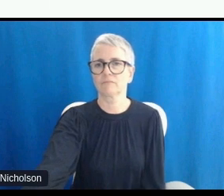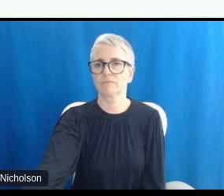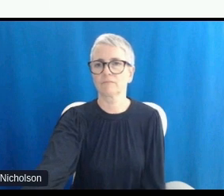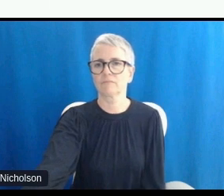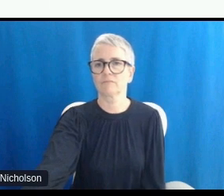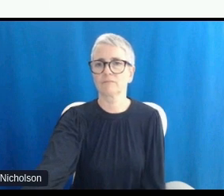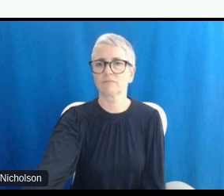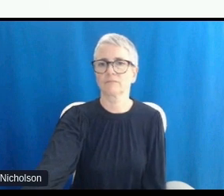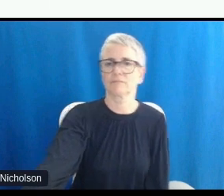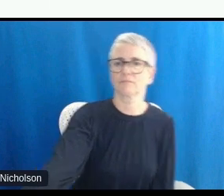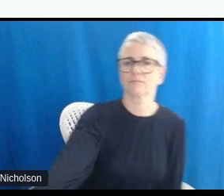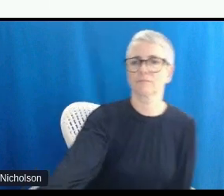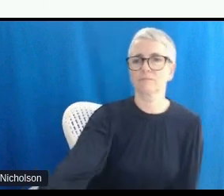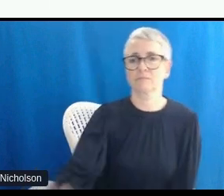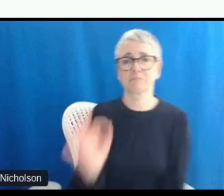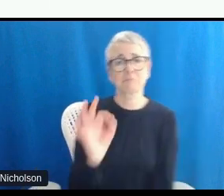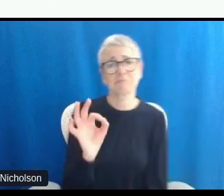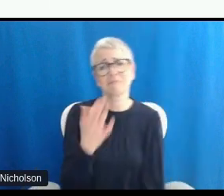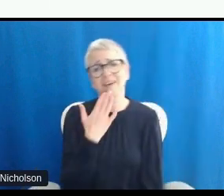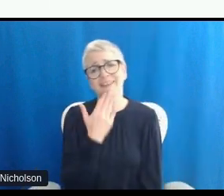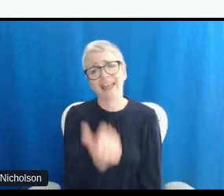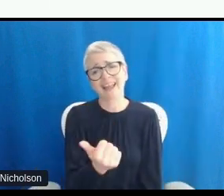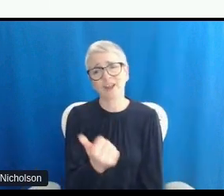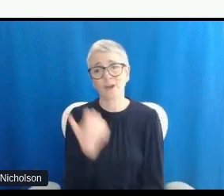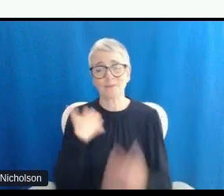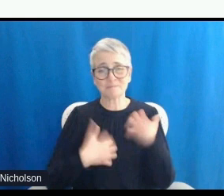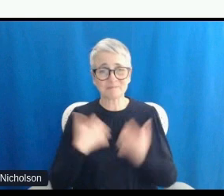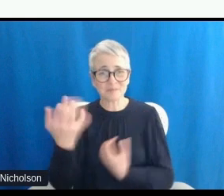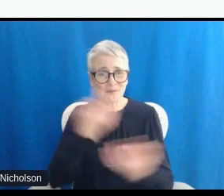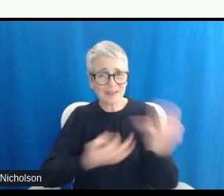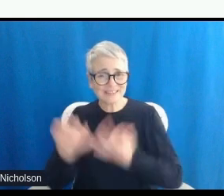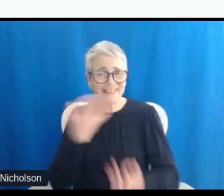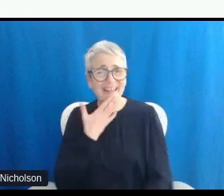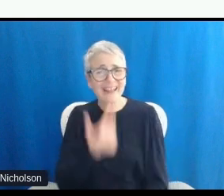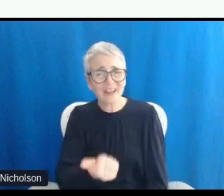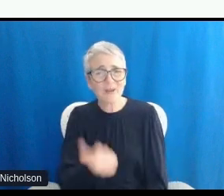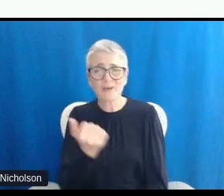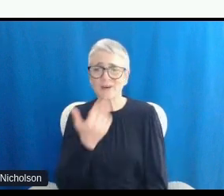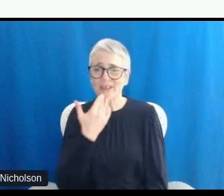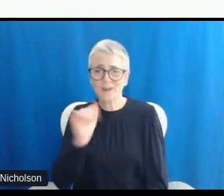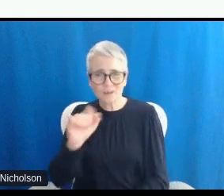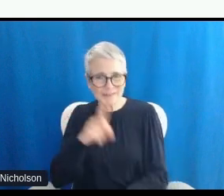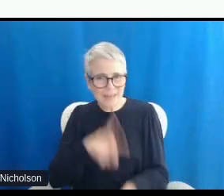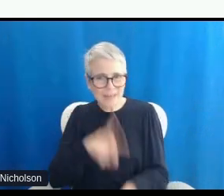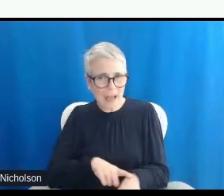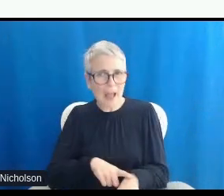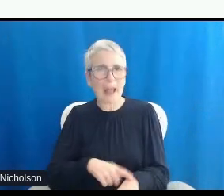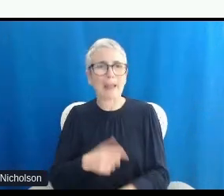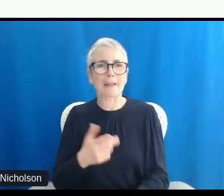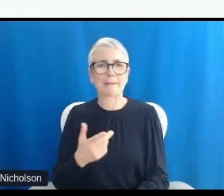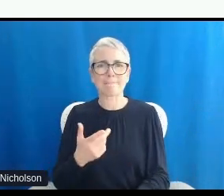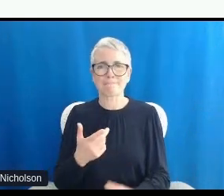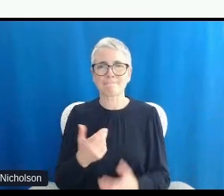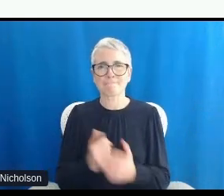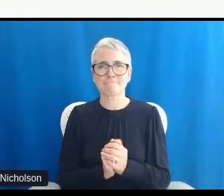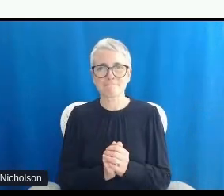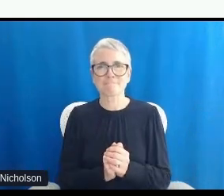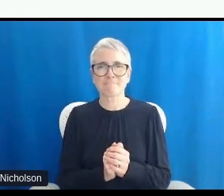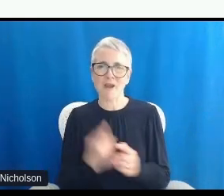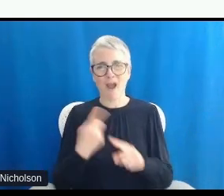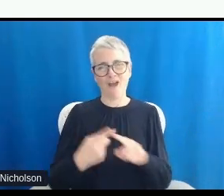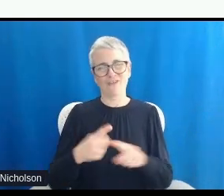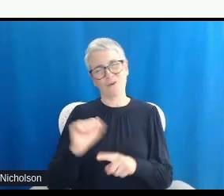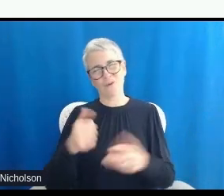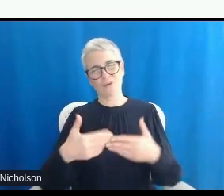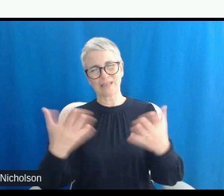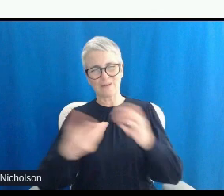Well, thank you very much. Thank you so much for your questions, and thank you for your time in spending your time, half an hour of your day with us.